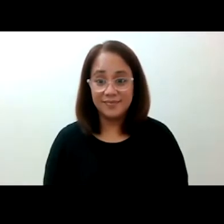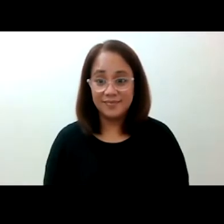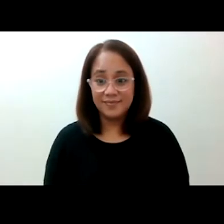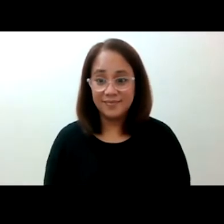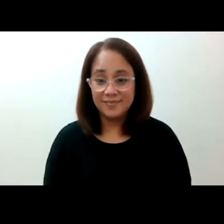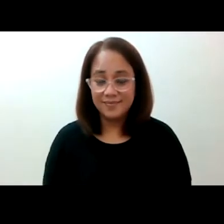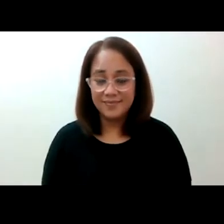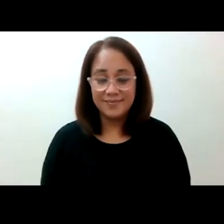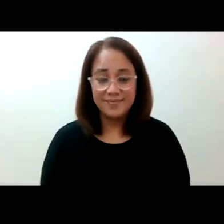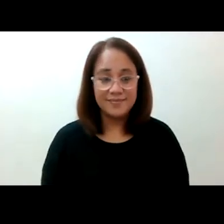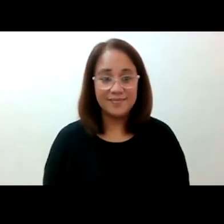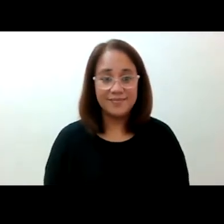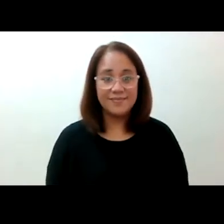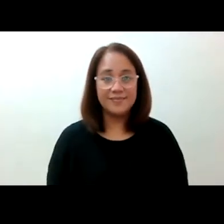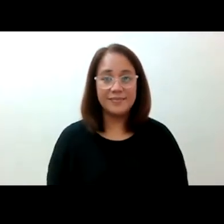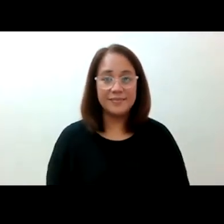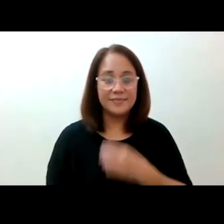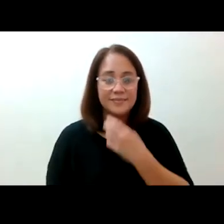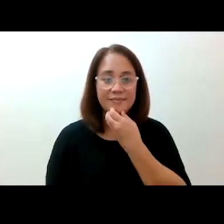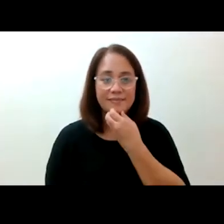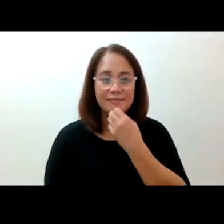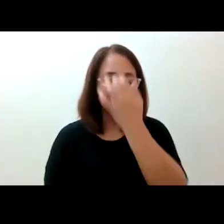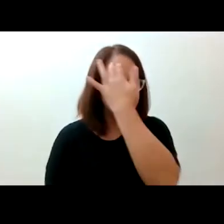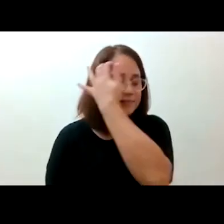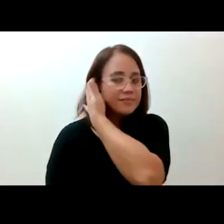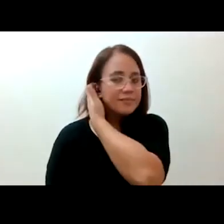Okay, 13.